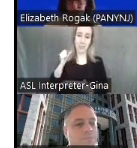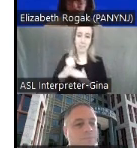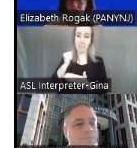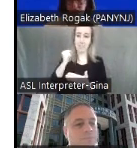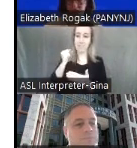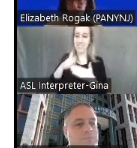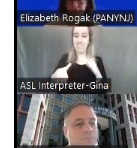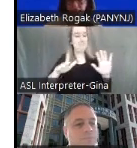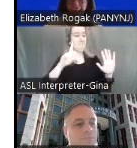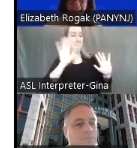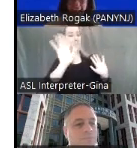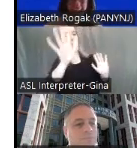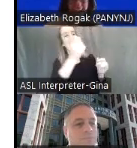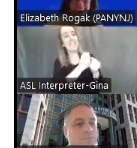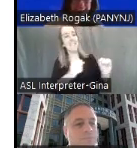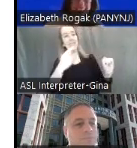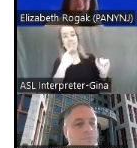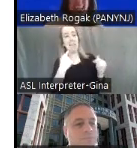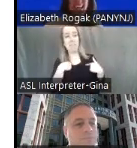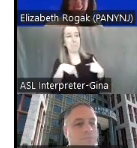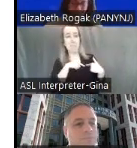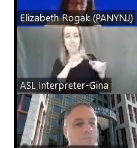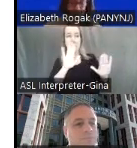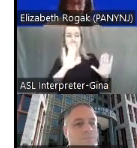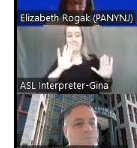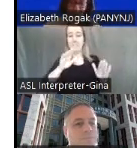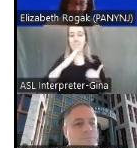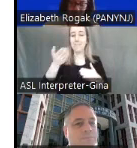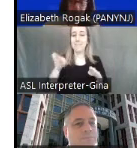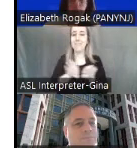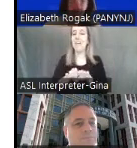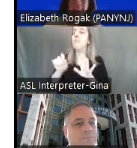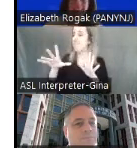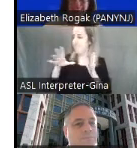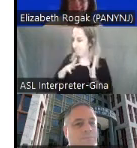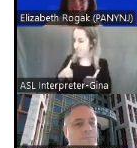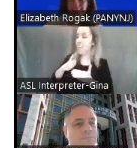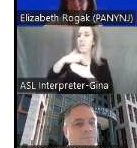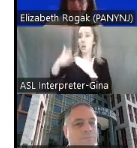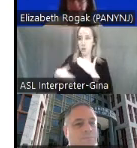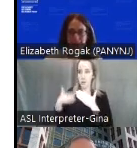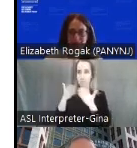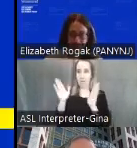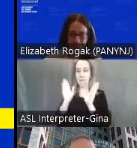I think it's safe to say that. I shall then conclude this public hearing.